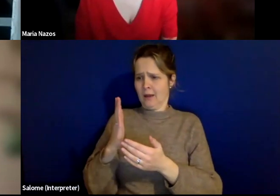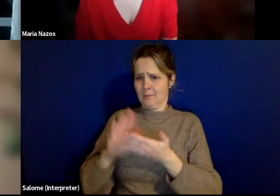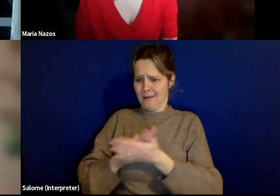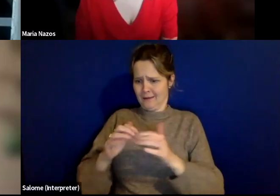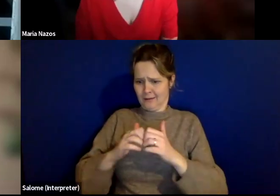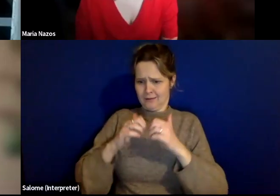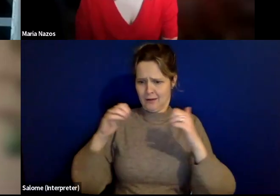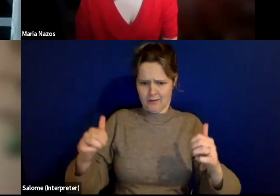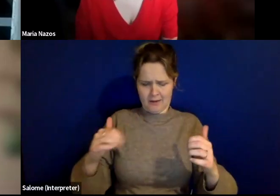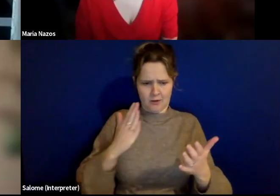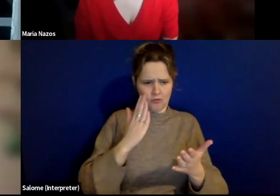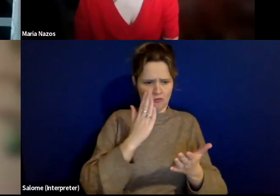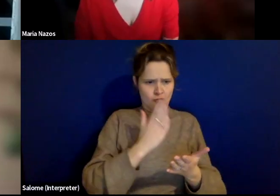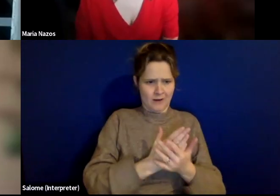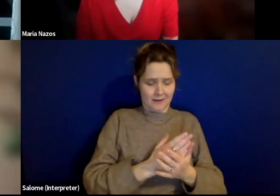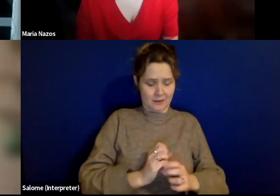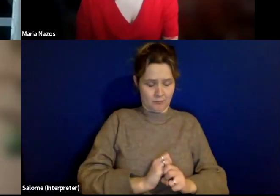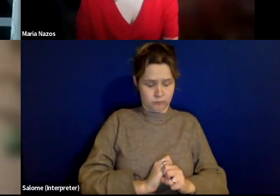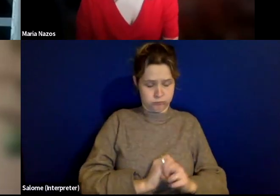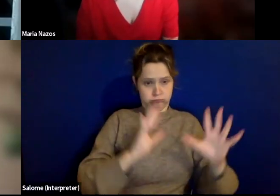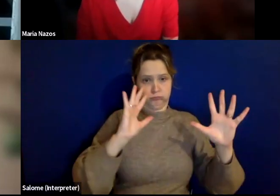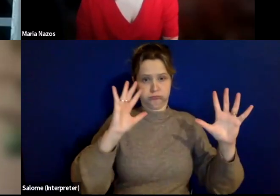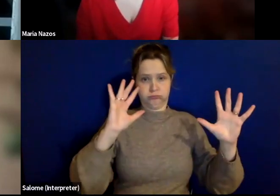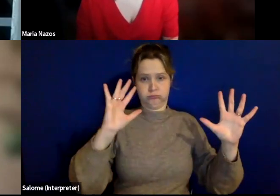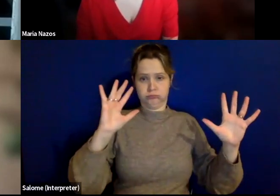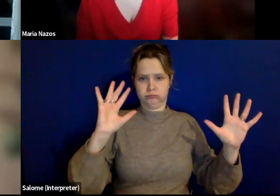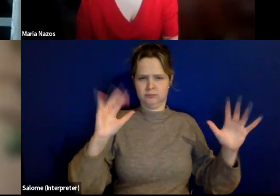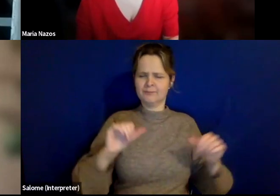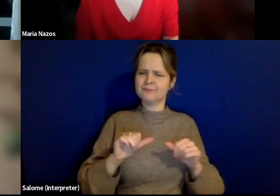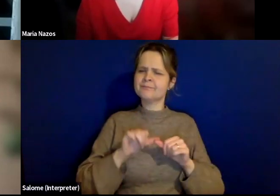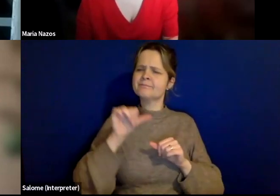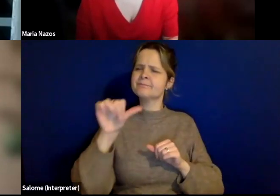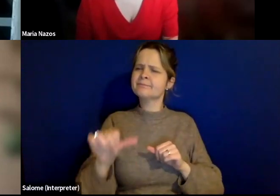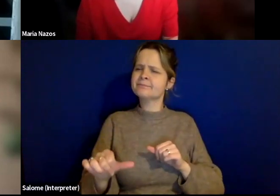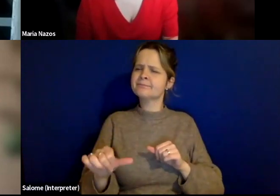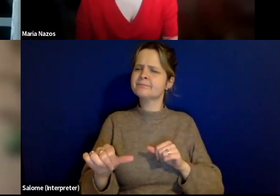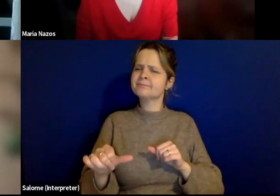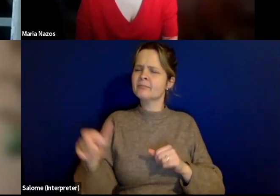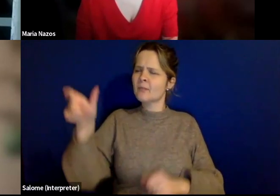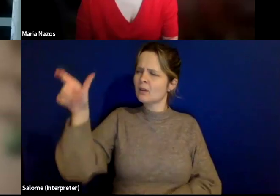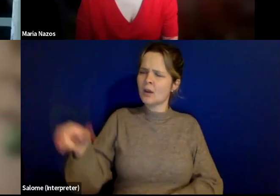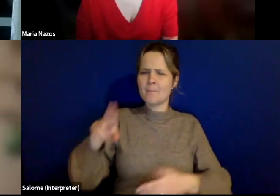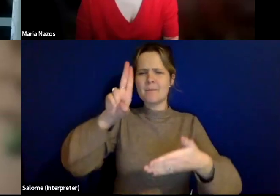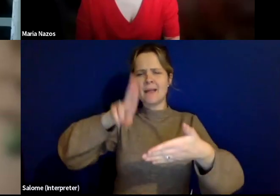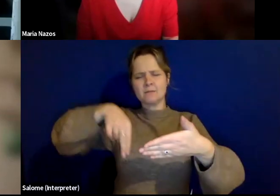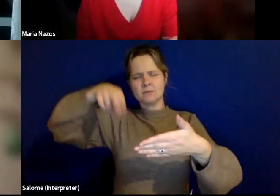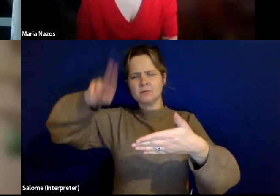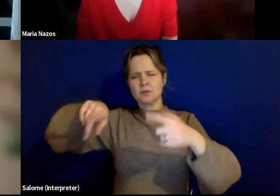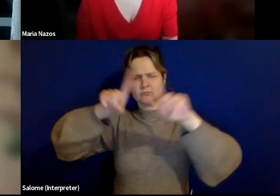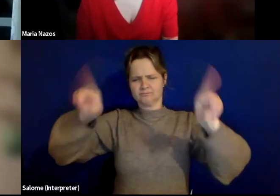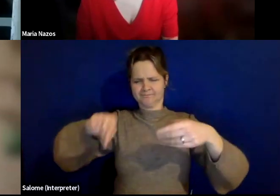reality erupts. Afterwards, a painter smears color across a